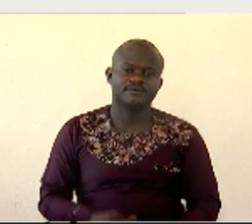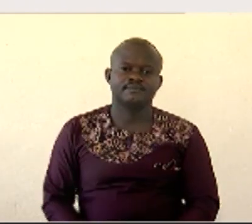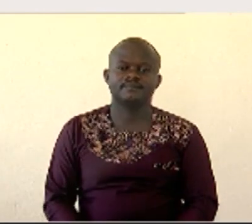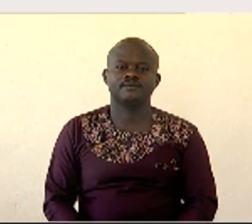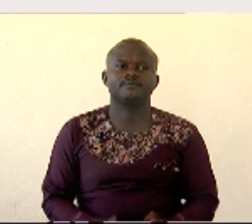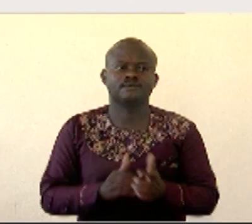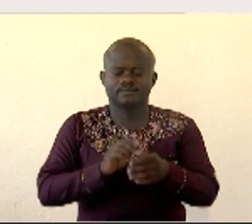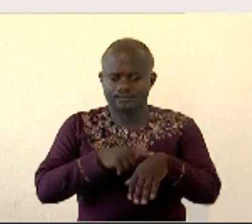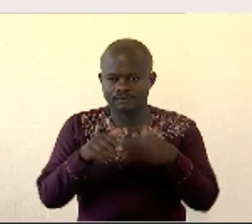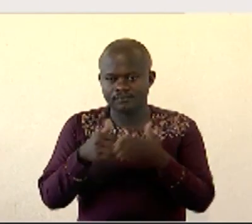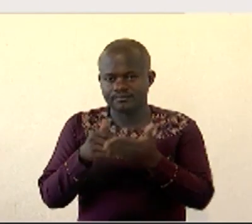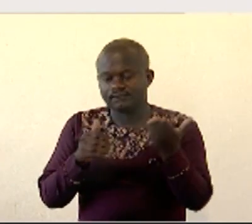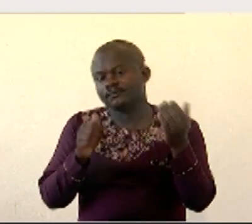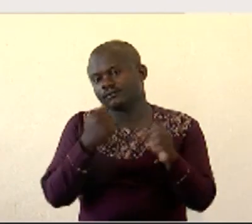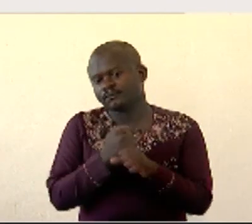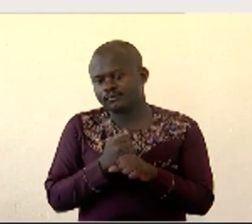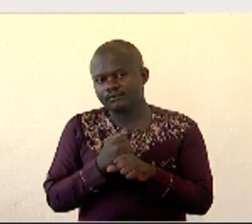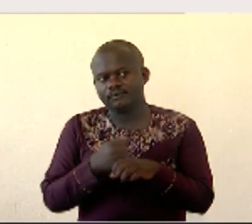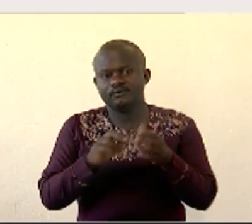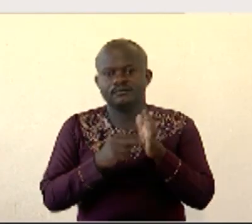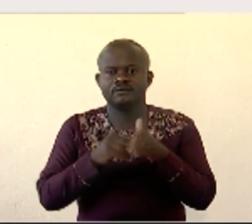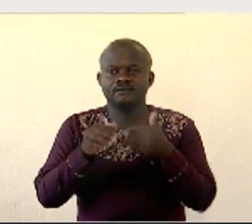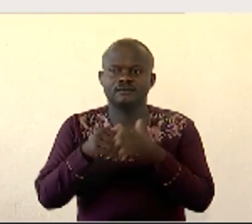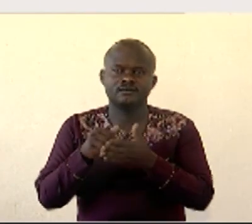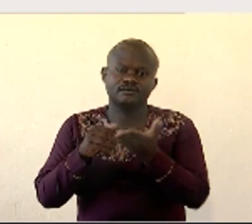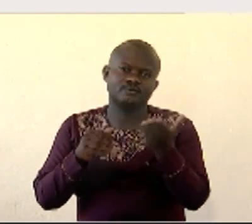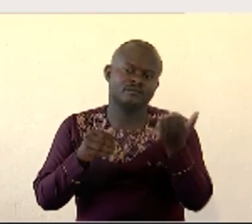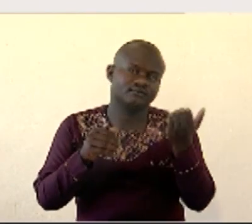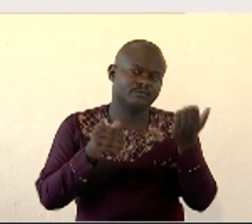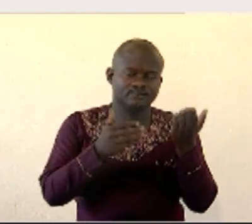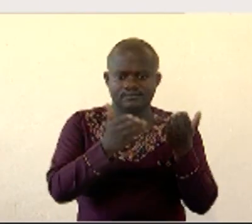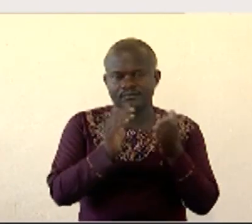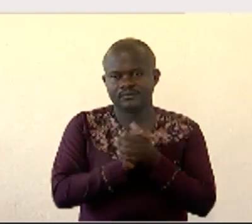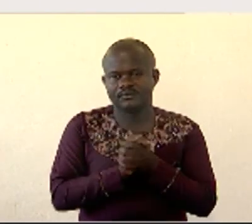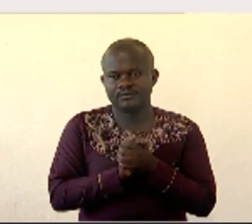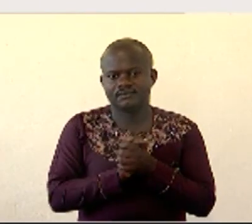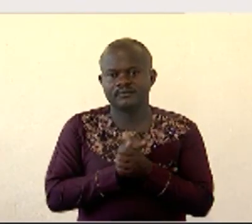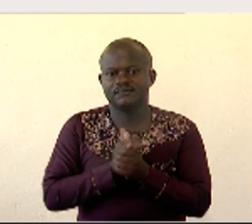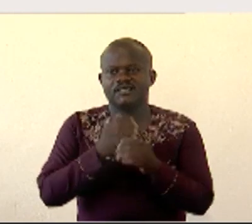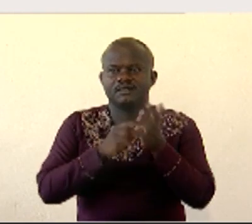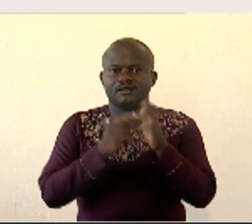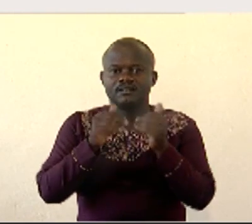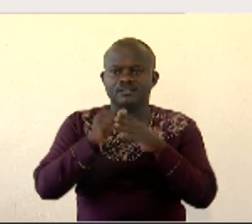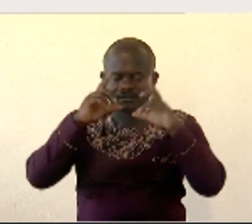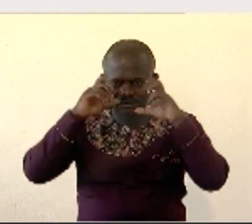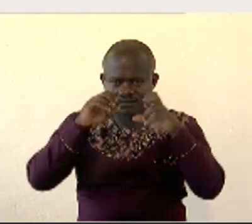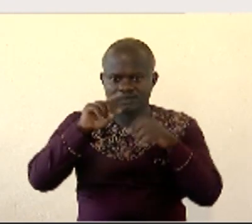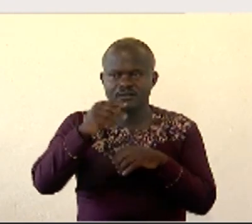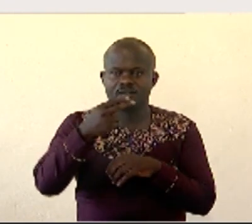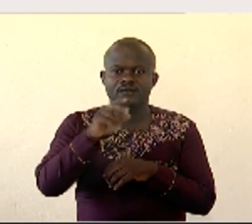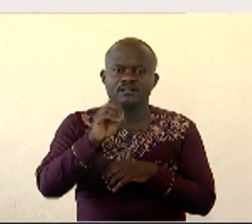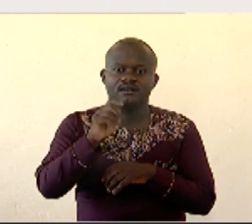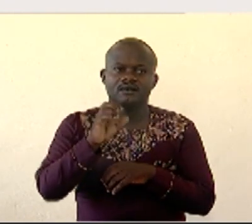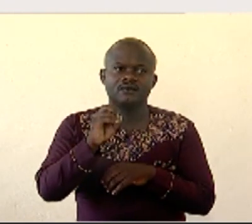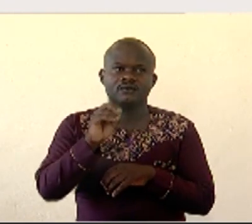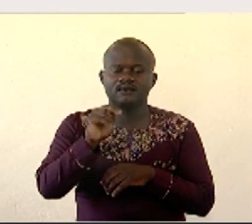And once the enzymes are going to be denatured, talk about the denaturing or destroyed. That means the rate of photosynthesis is going to be very slow